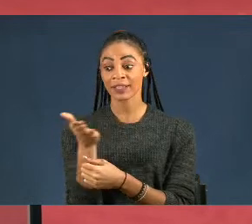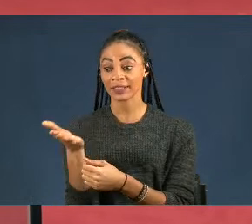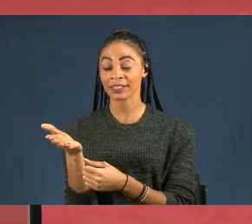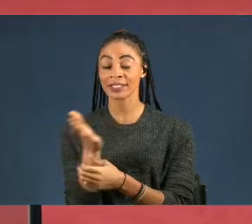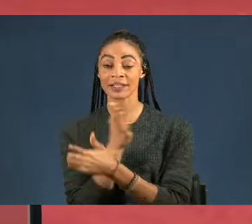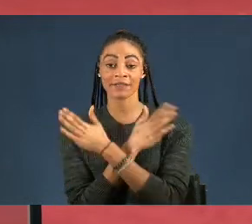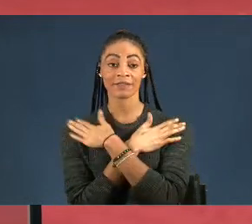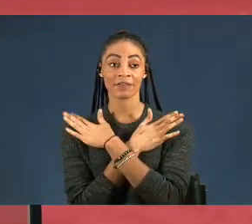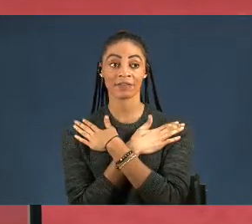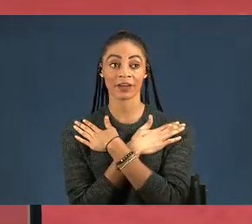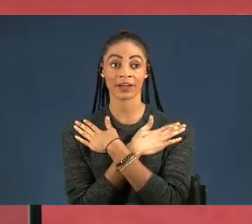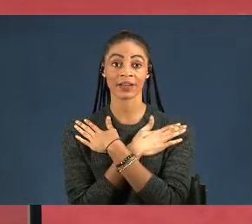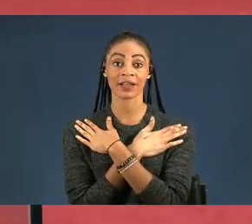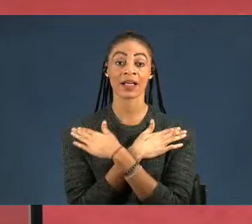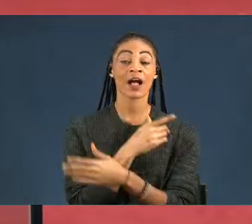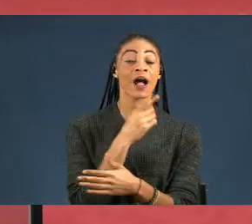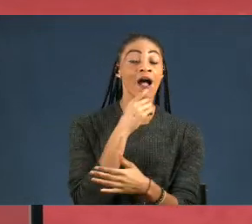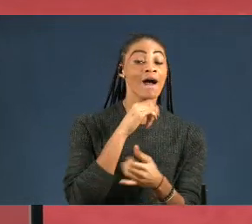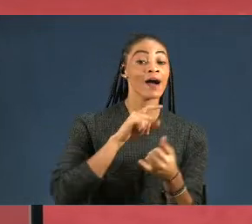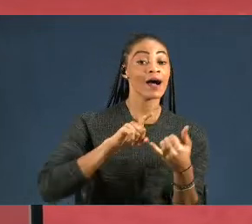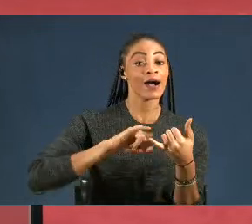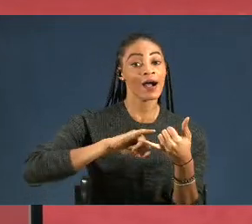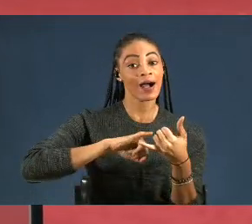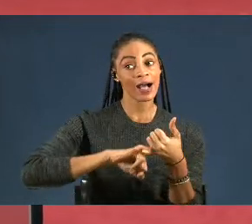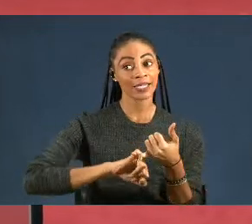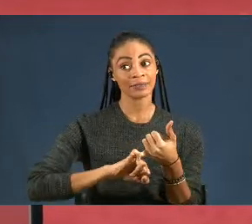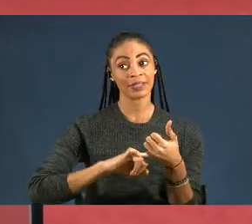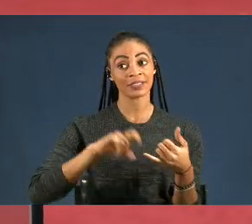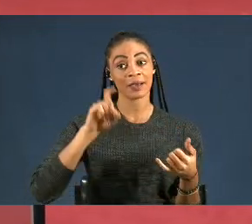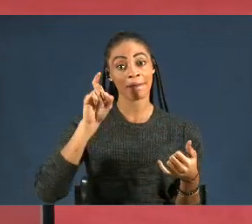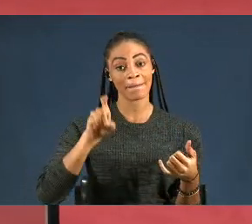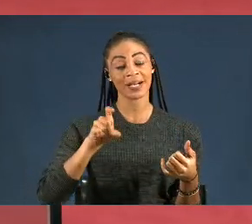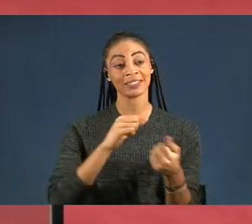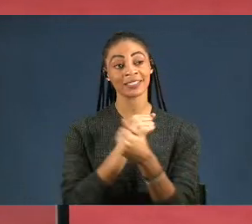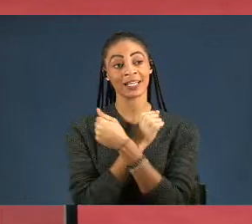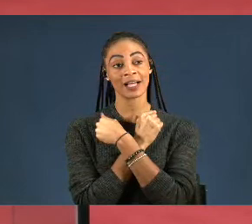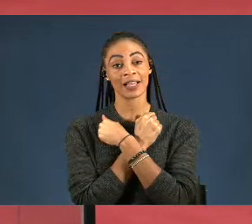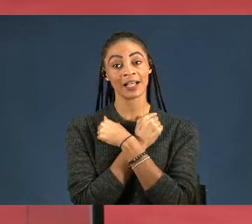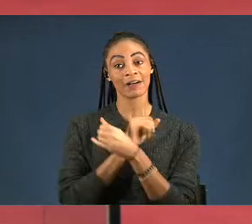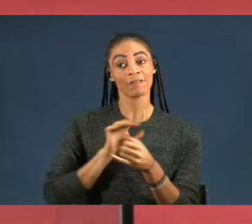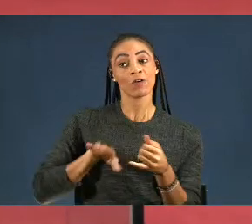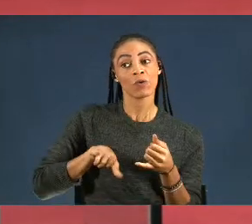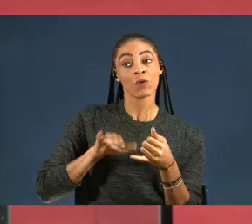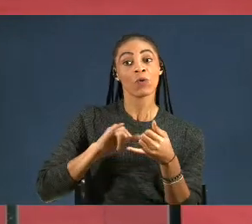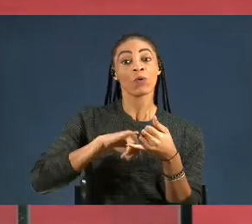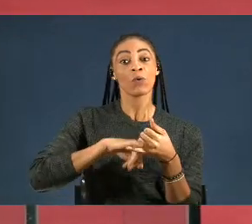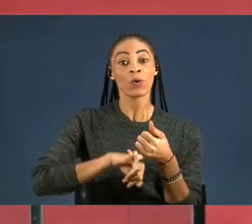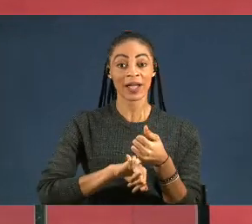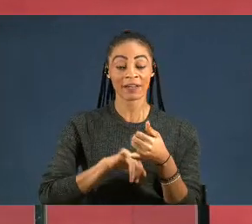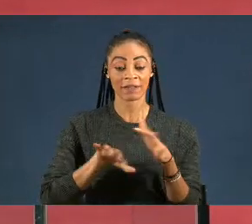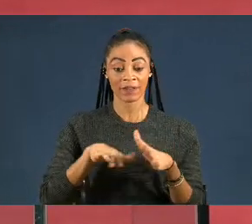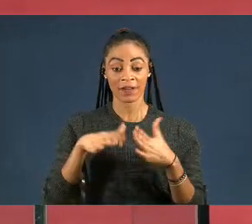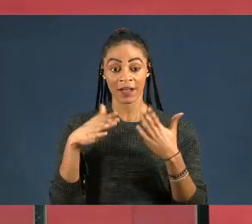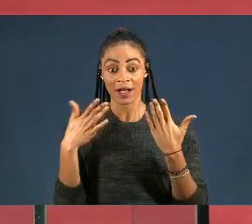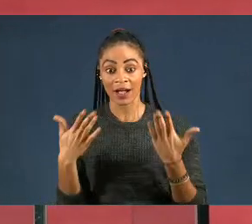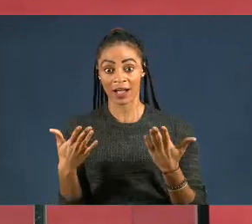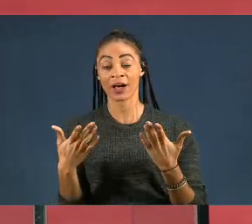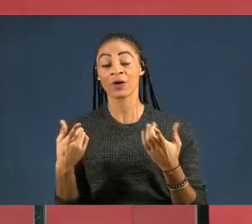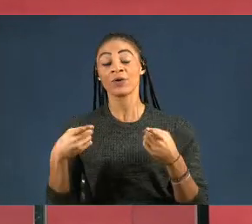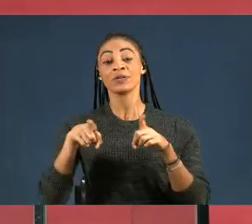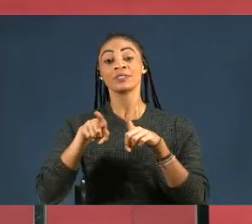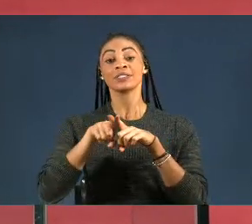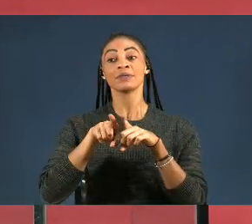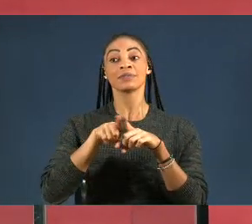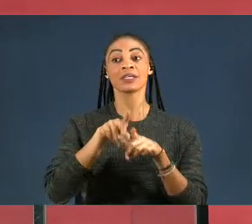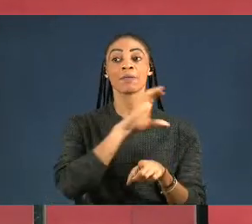are you going to love her? As Christ loved the church and gave himself up for her, that he might cleanse her, wash